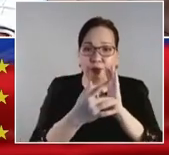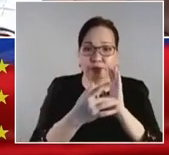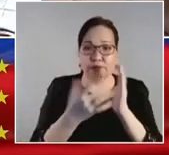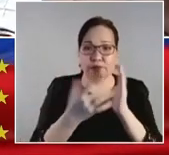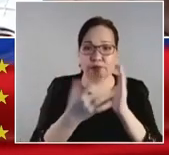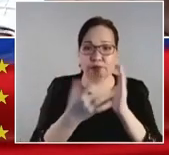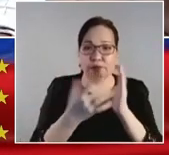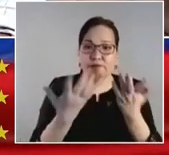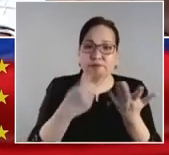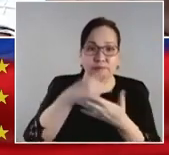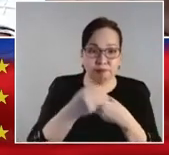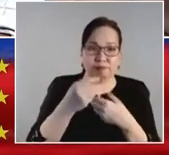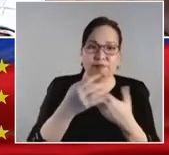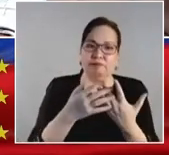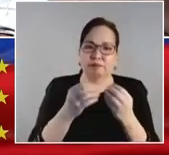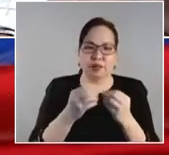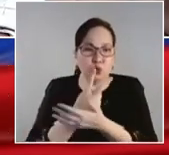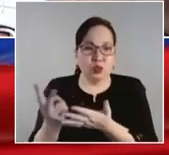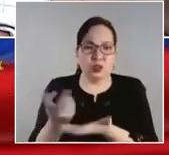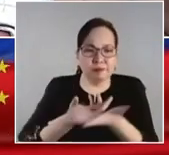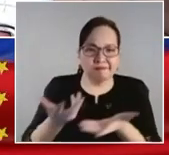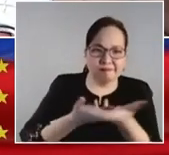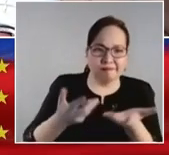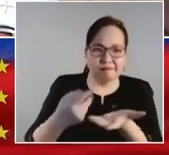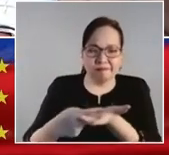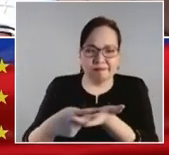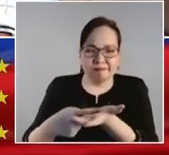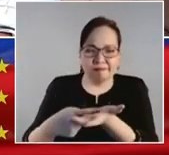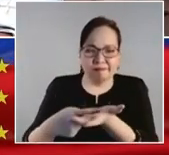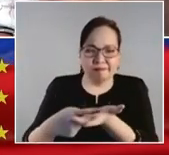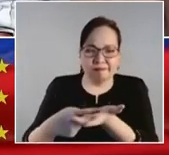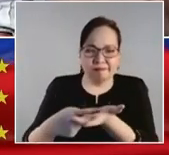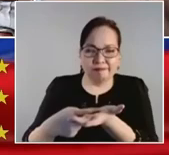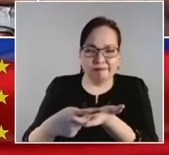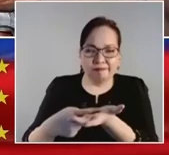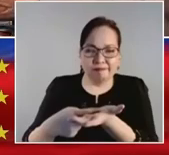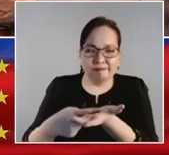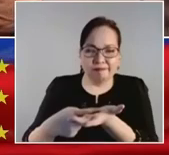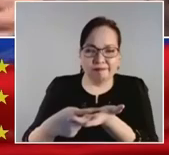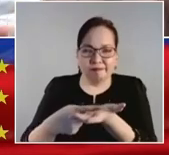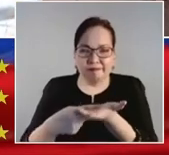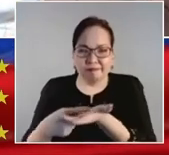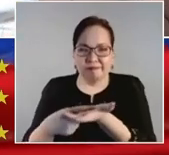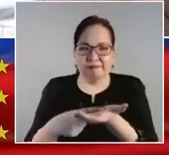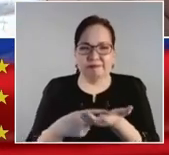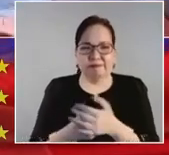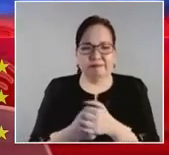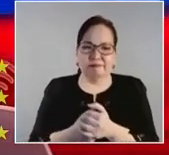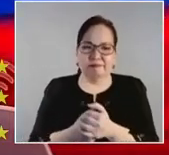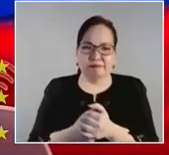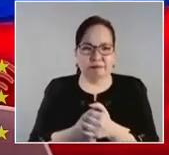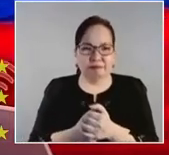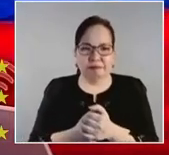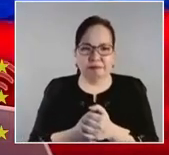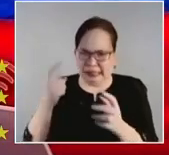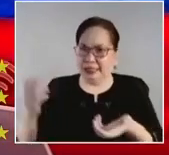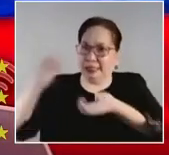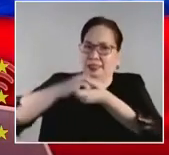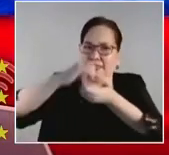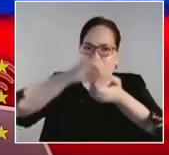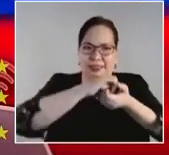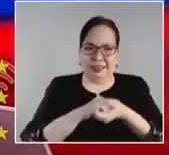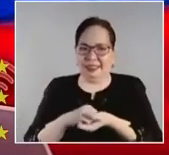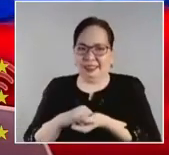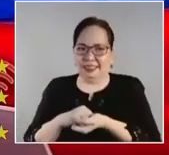of your program for us to discuss every detail. But I'm willing to do that. Sa ano tayo,